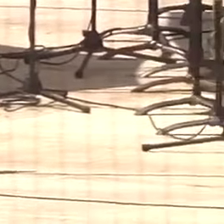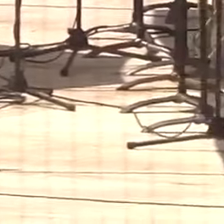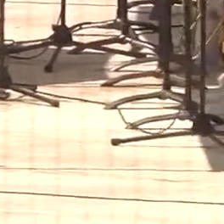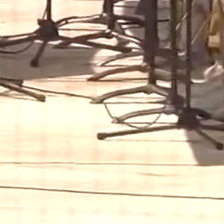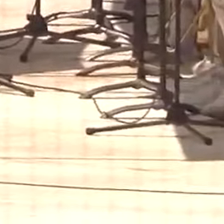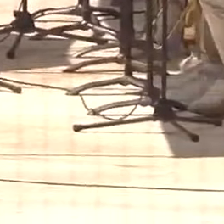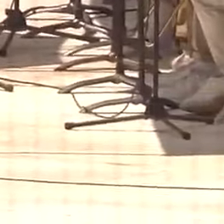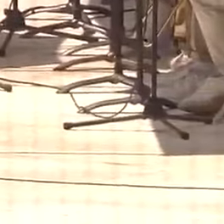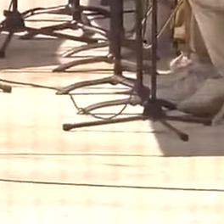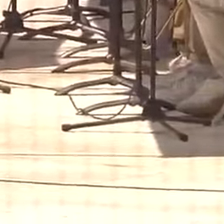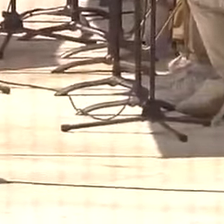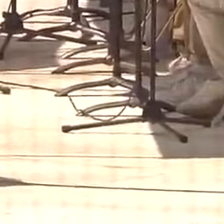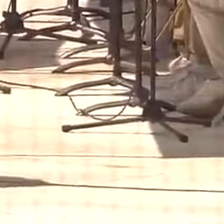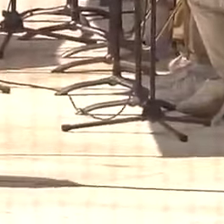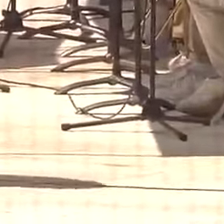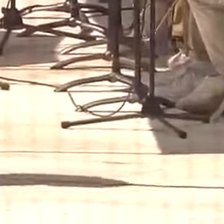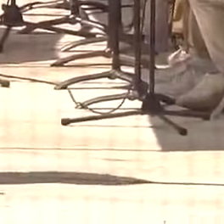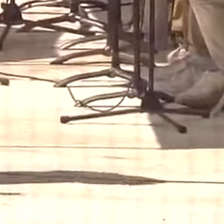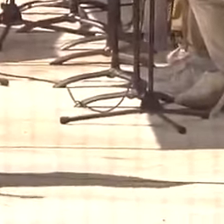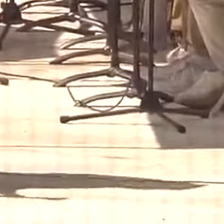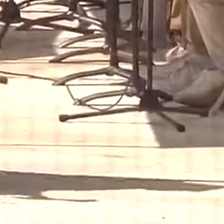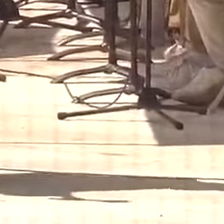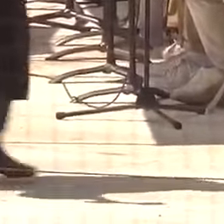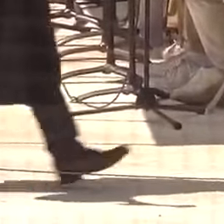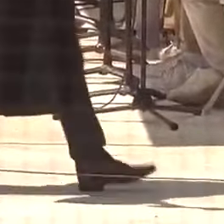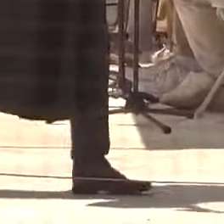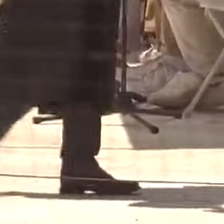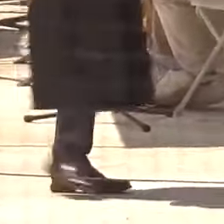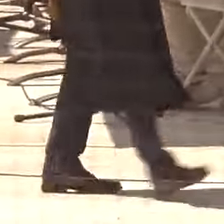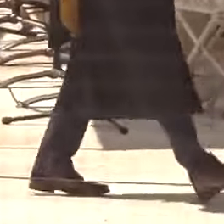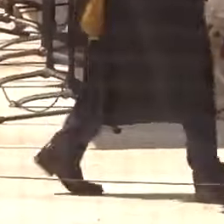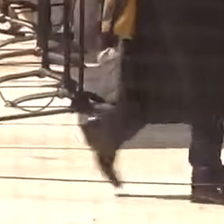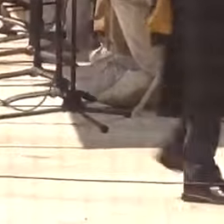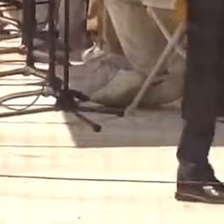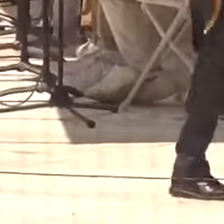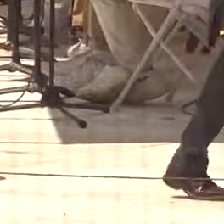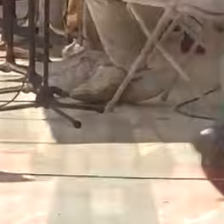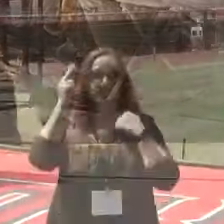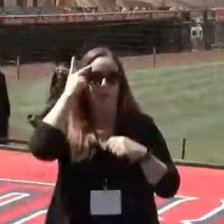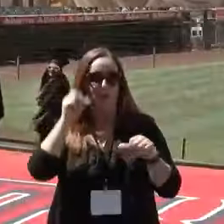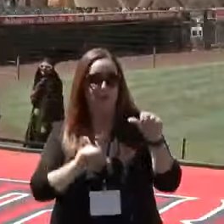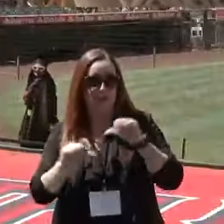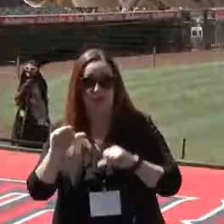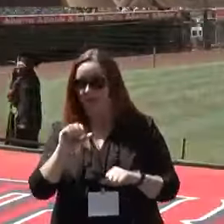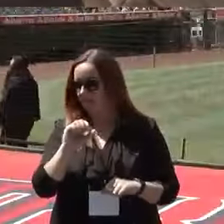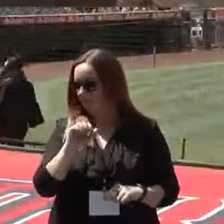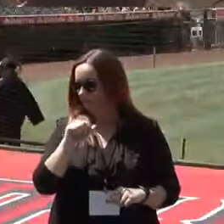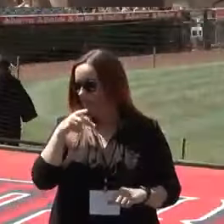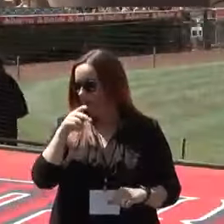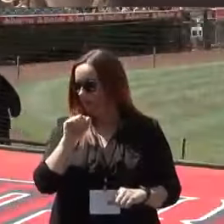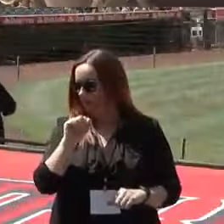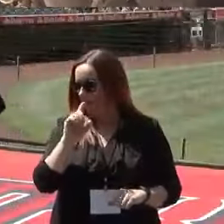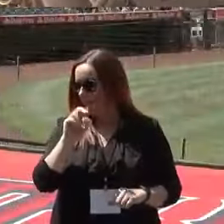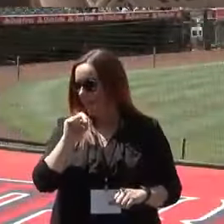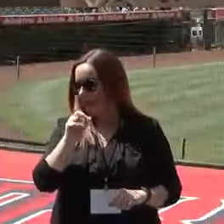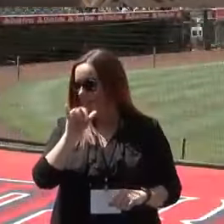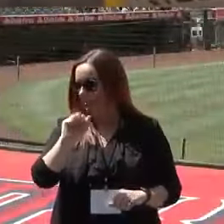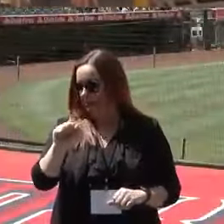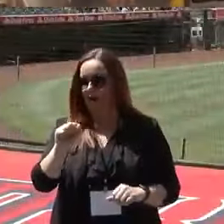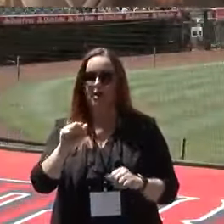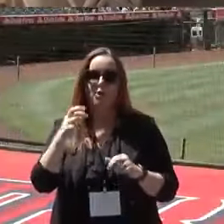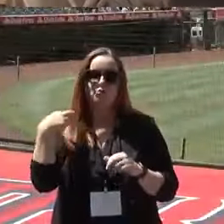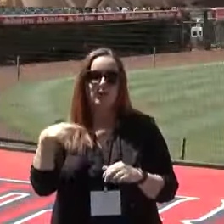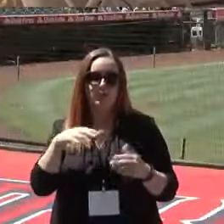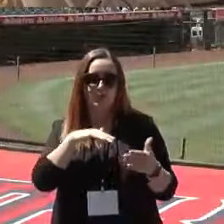Council. Amy Cabrera Rasmussen, Chair, Political Science. Sophia Pandya, Chair, Religious